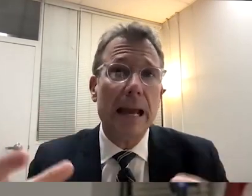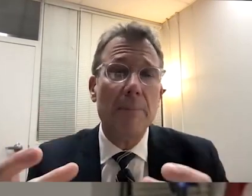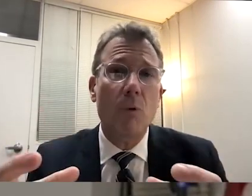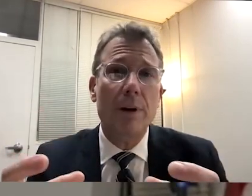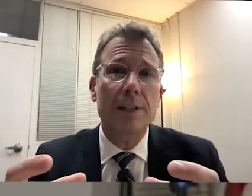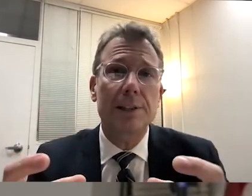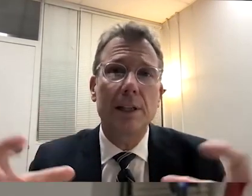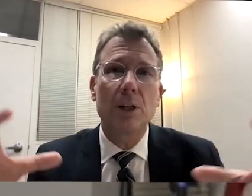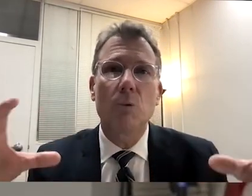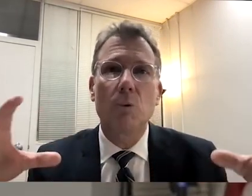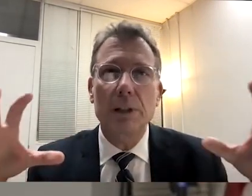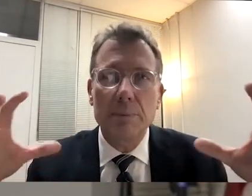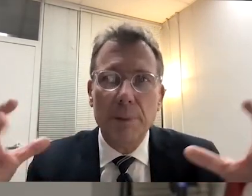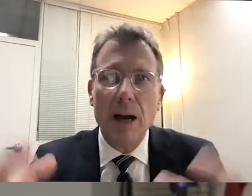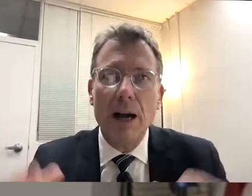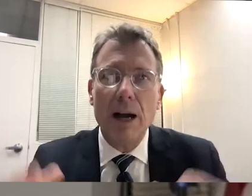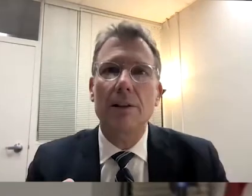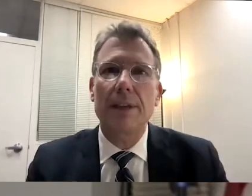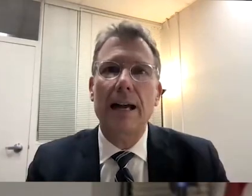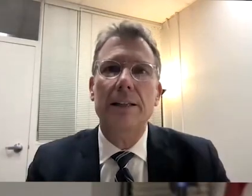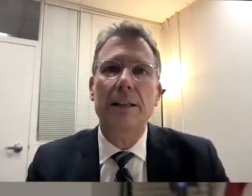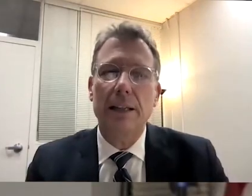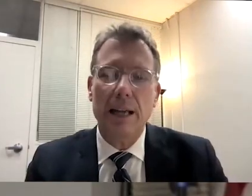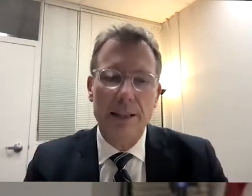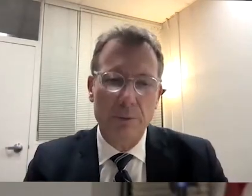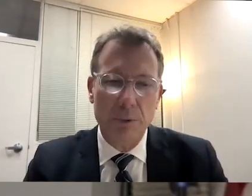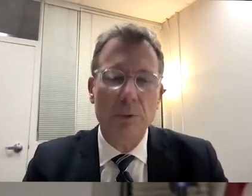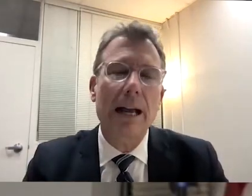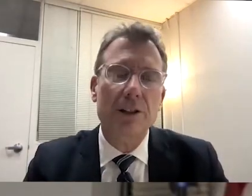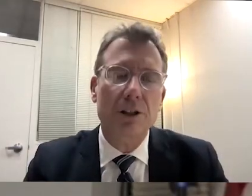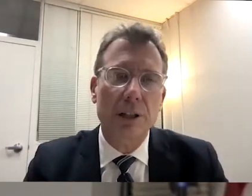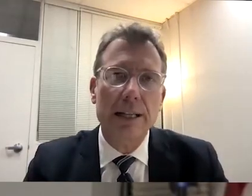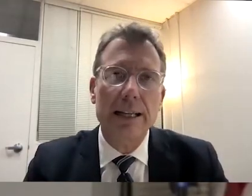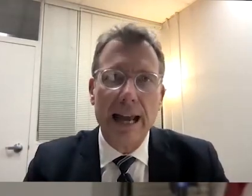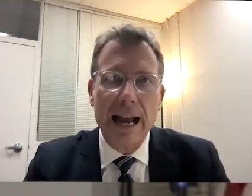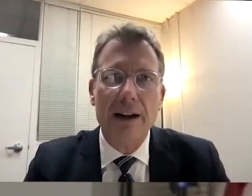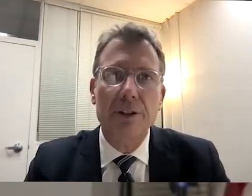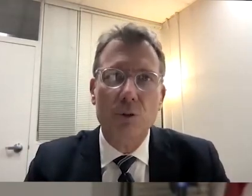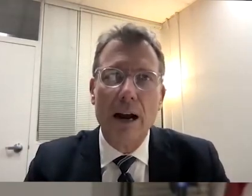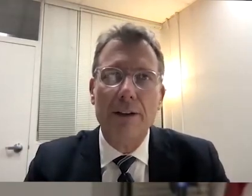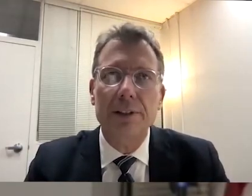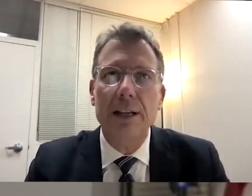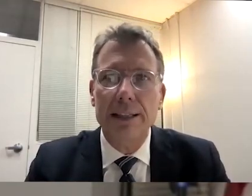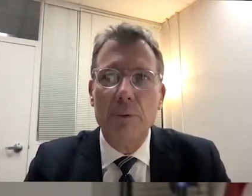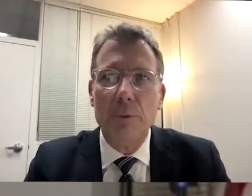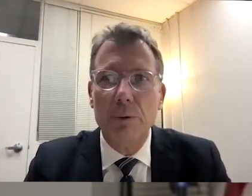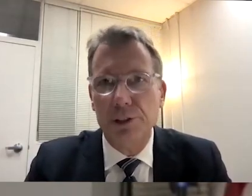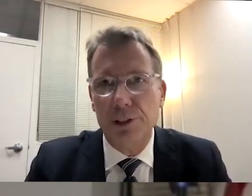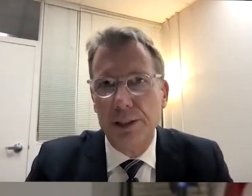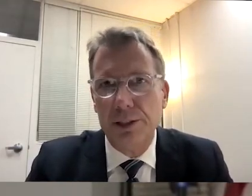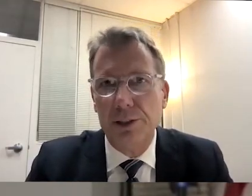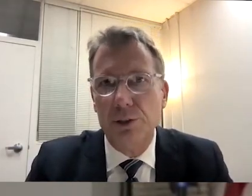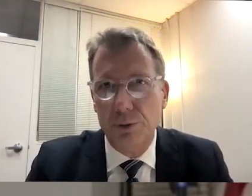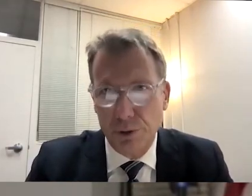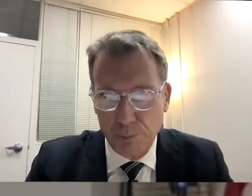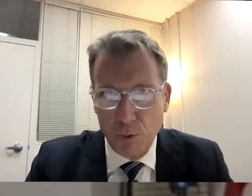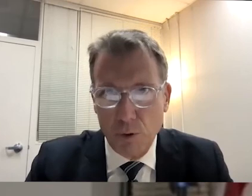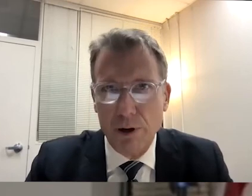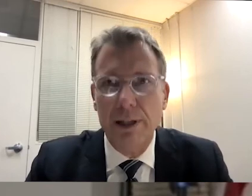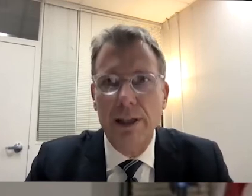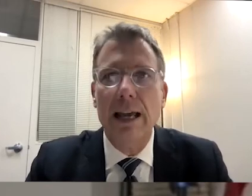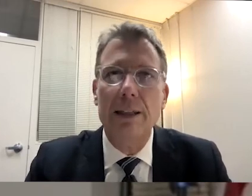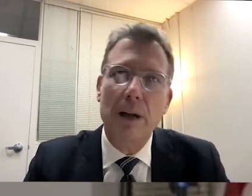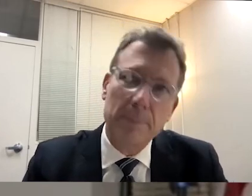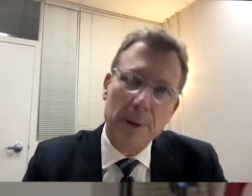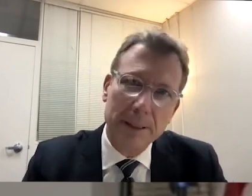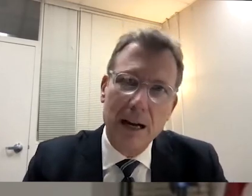then from that point, we'll combine all of that, and then we will actually have a draft that we will submit to the